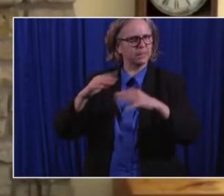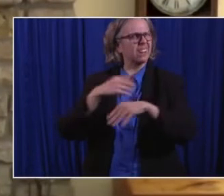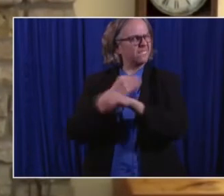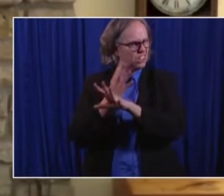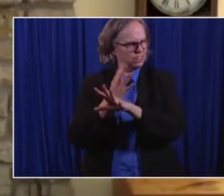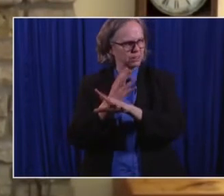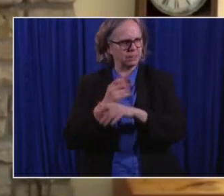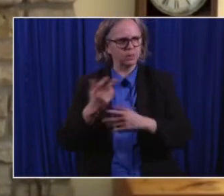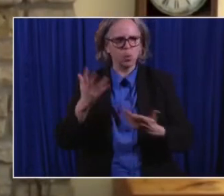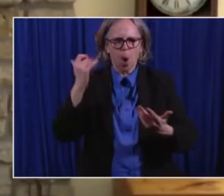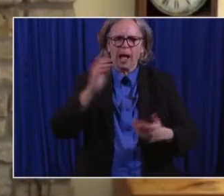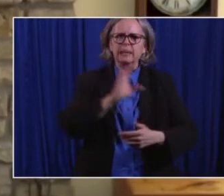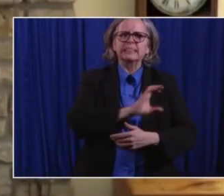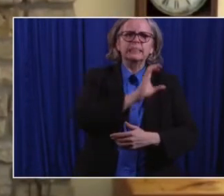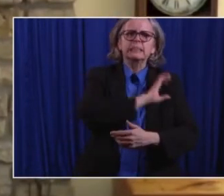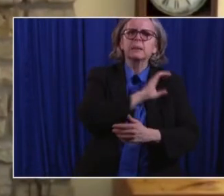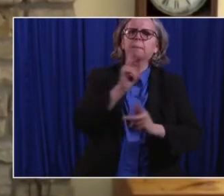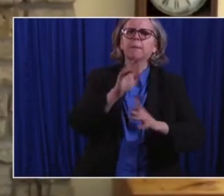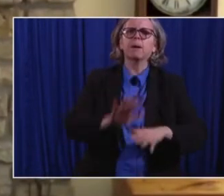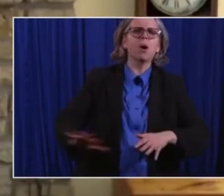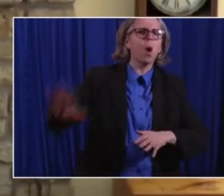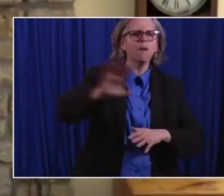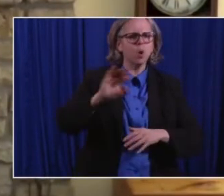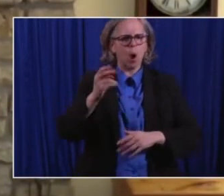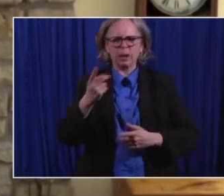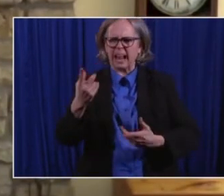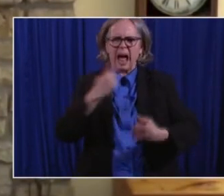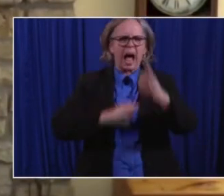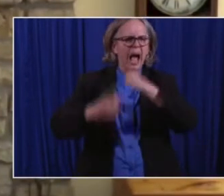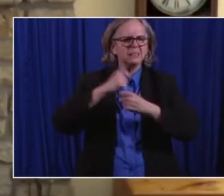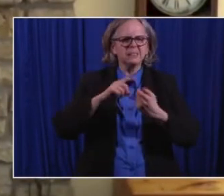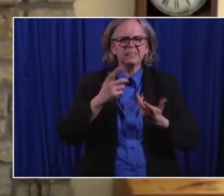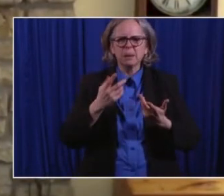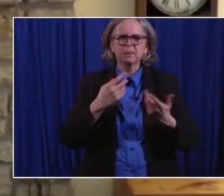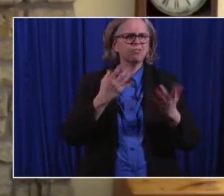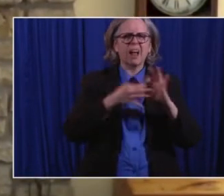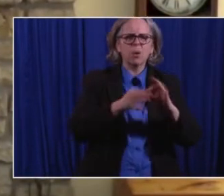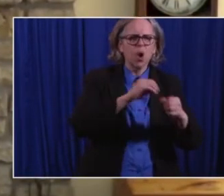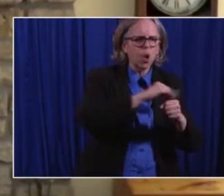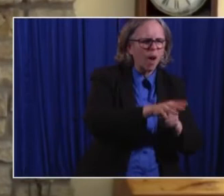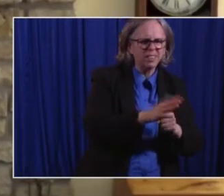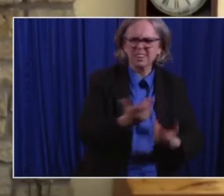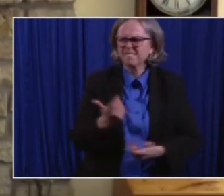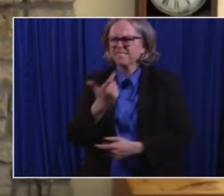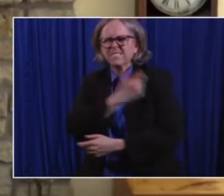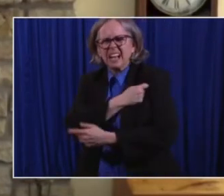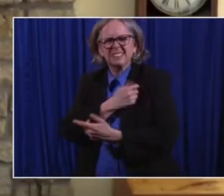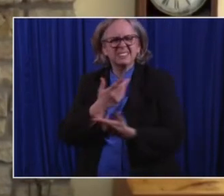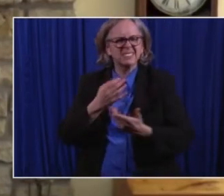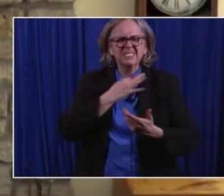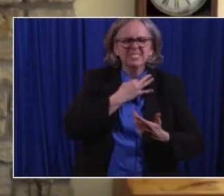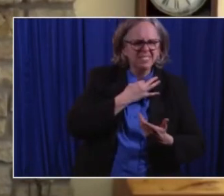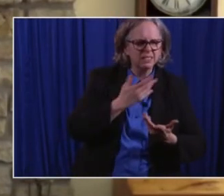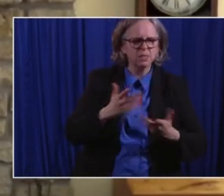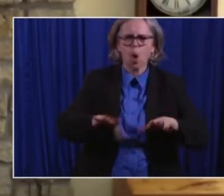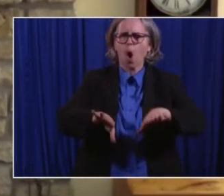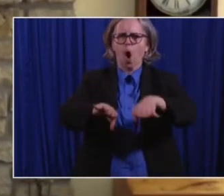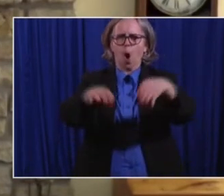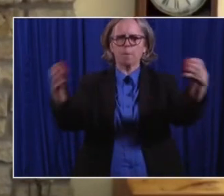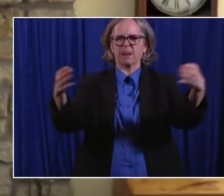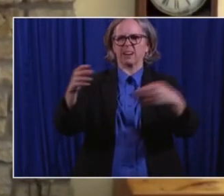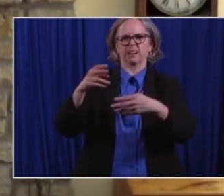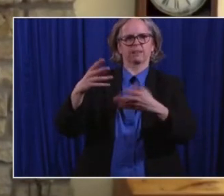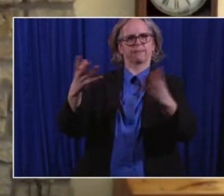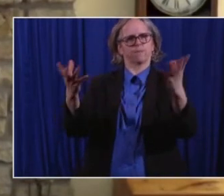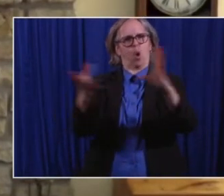COVID and answer questions specifically about vaccines. These town halls are open to everyone, but each one is focused on